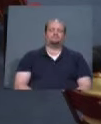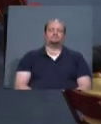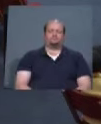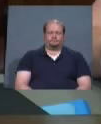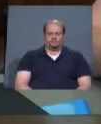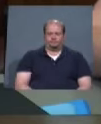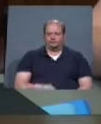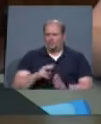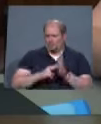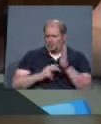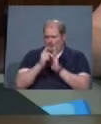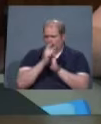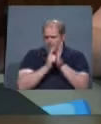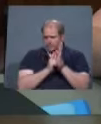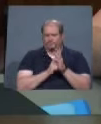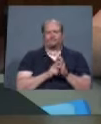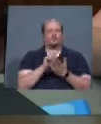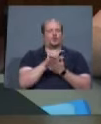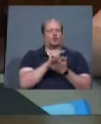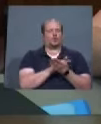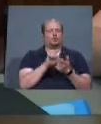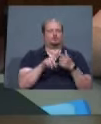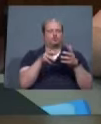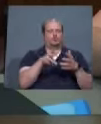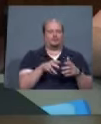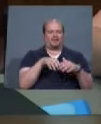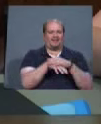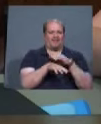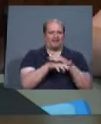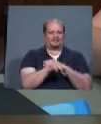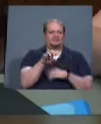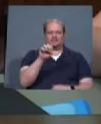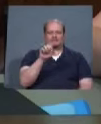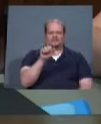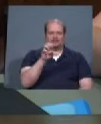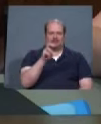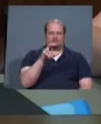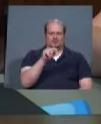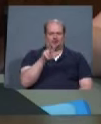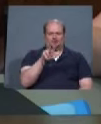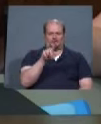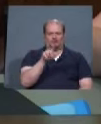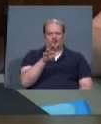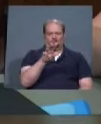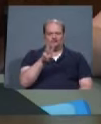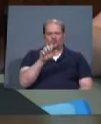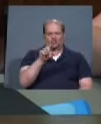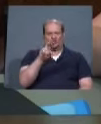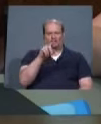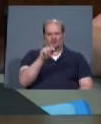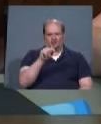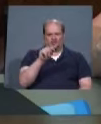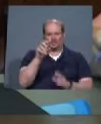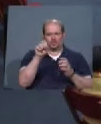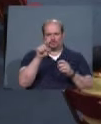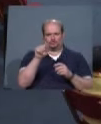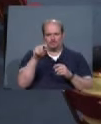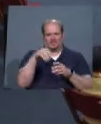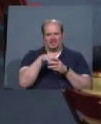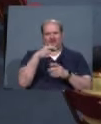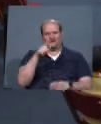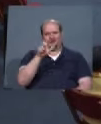Clerk, will you read the ordinance? An ordinance to abandon an access easement located at 324 Walnut Street in the Glendale subdivision.